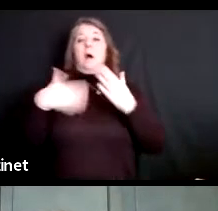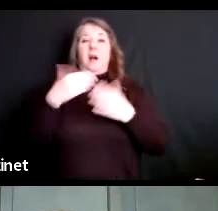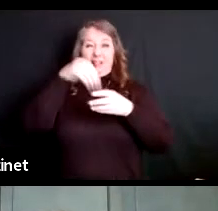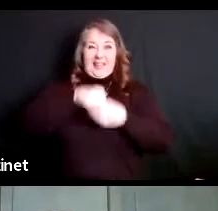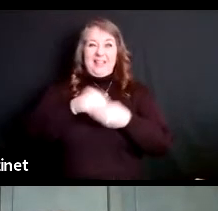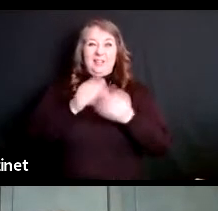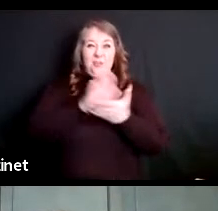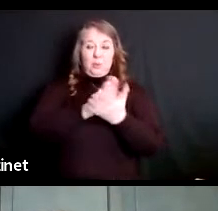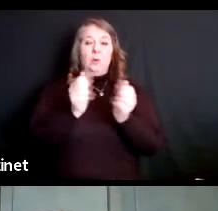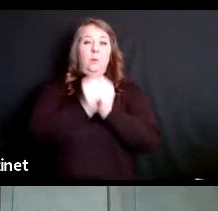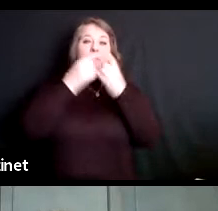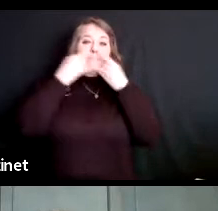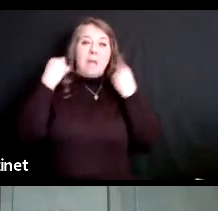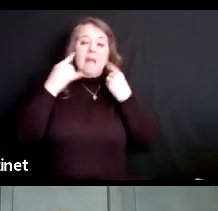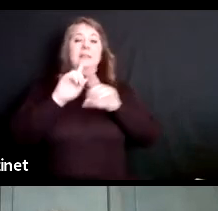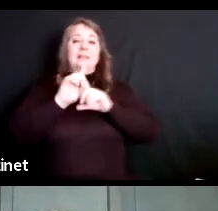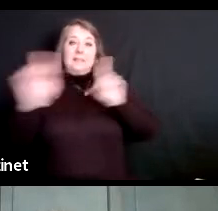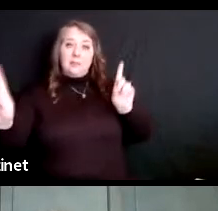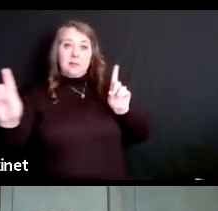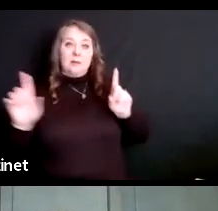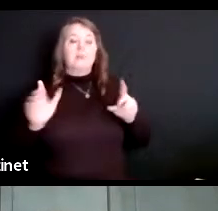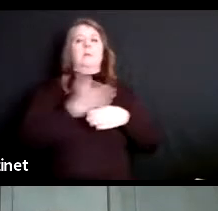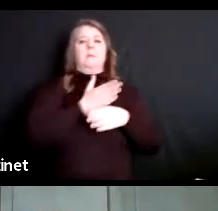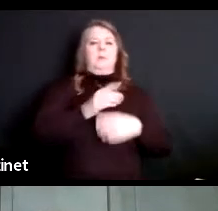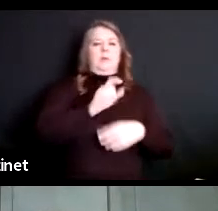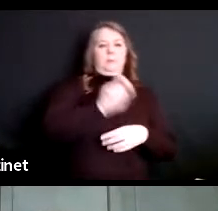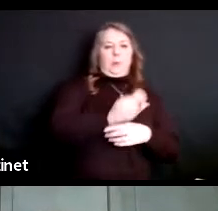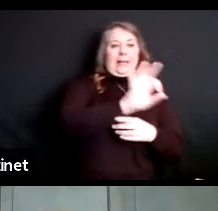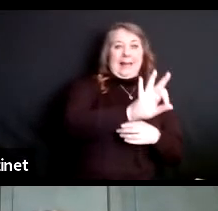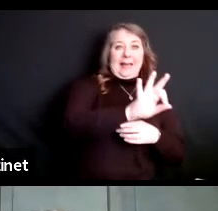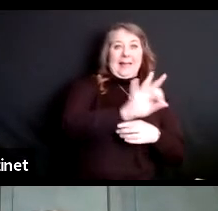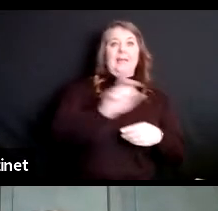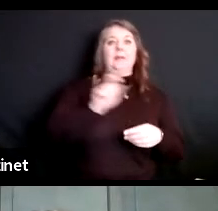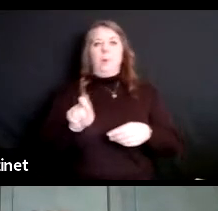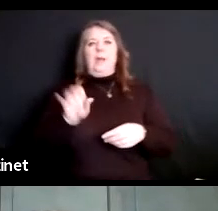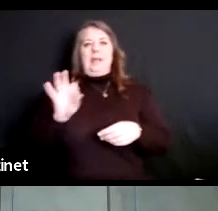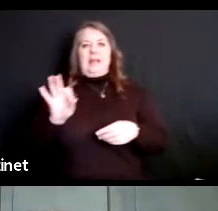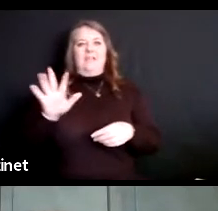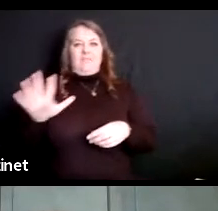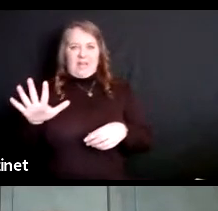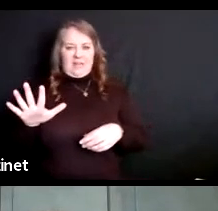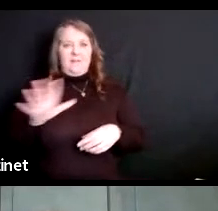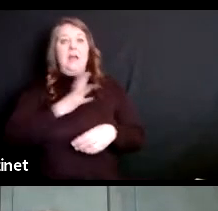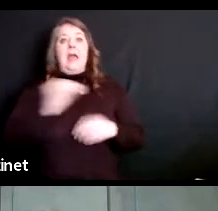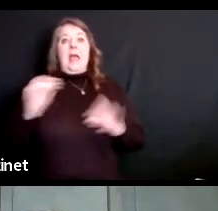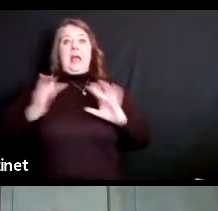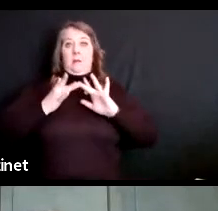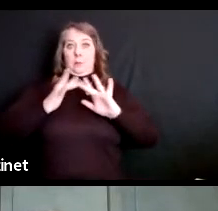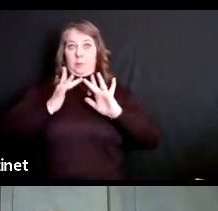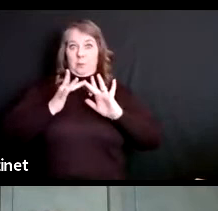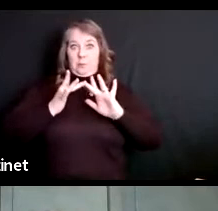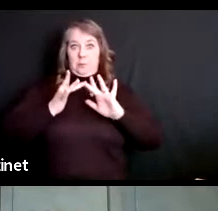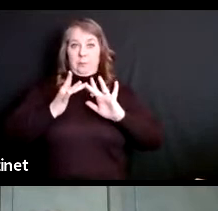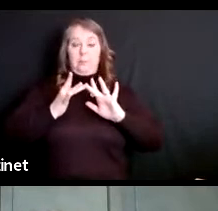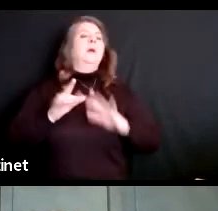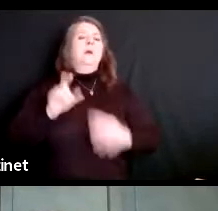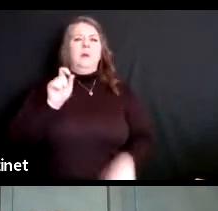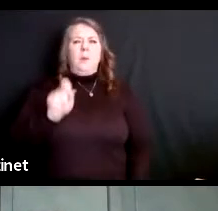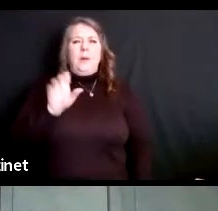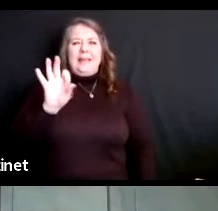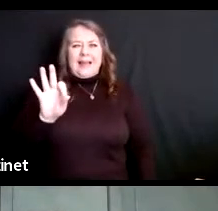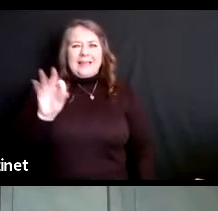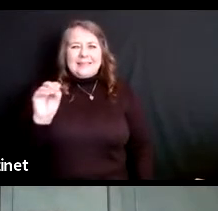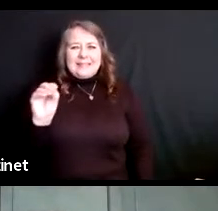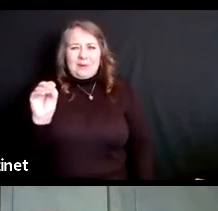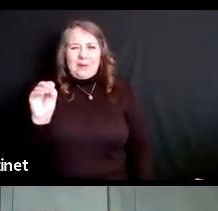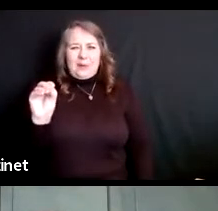social distancing is between 0.9 and 0.95, and all remote is 0.90. So this information is